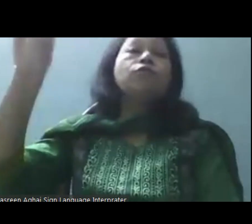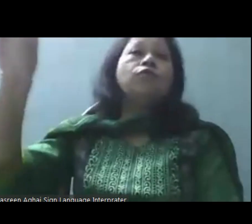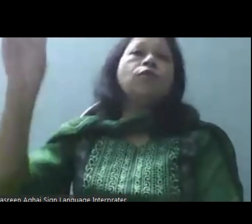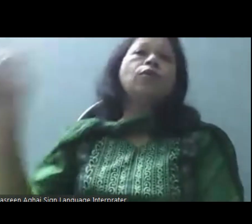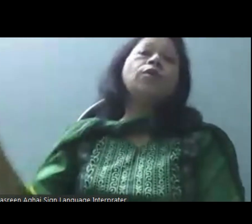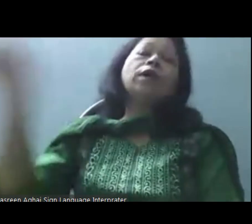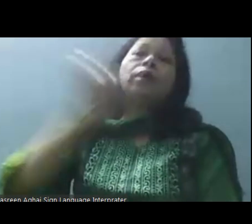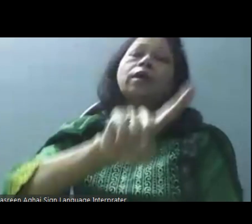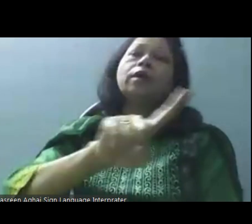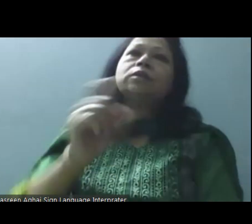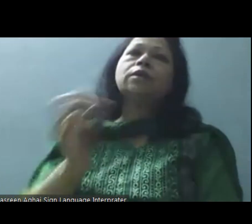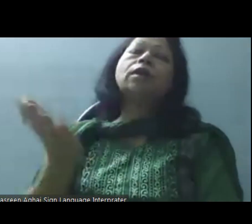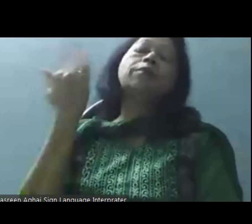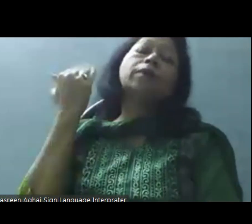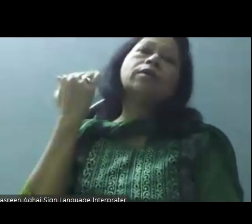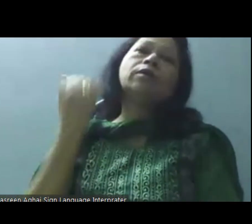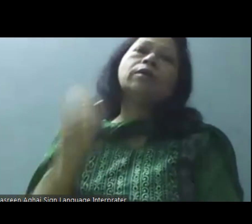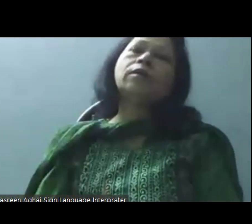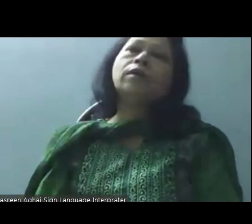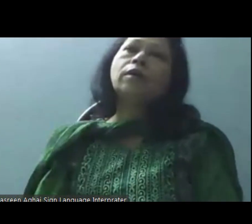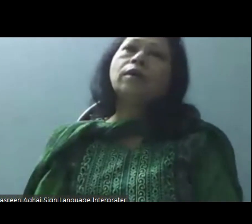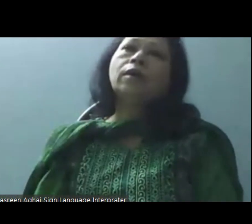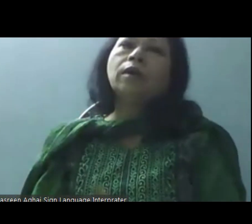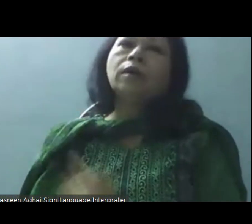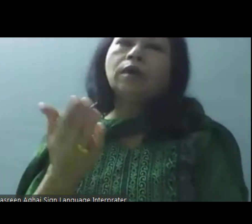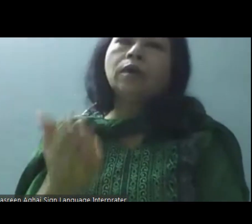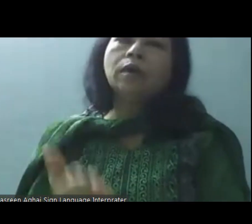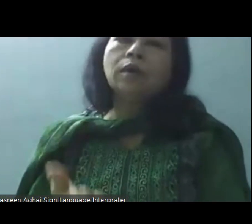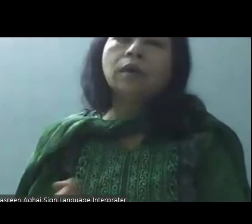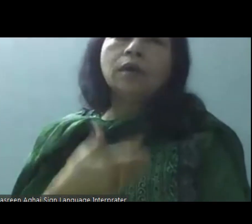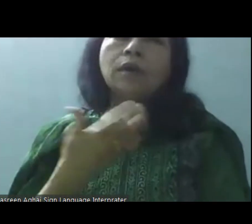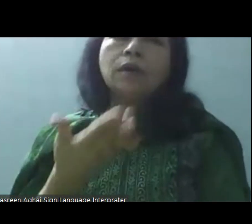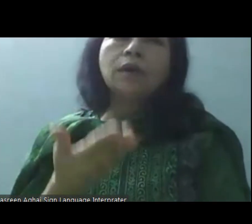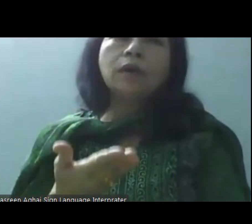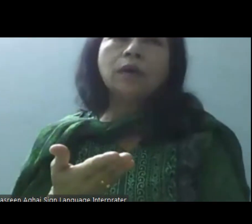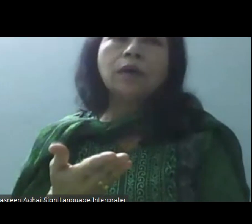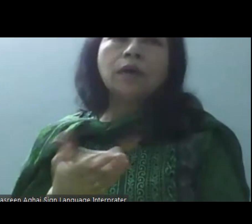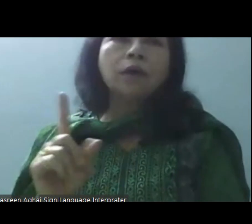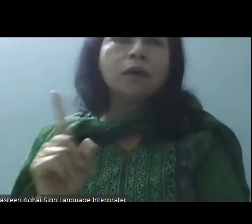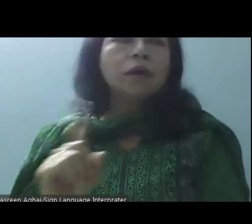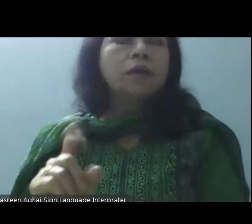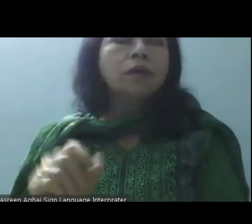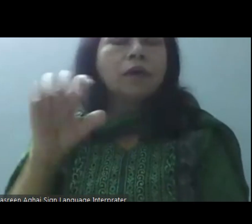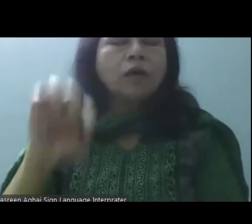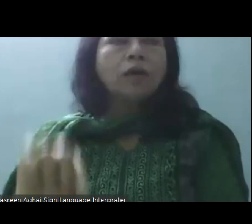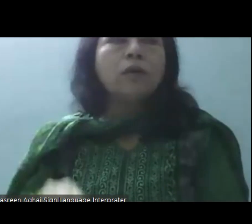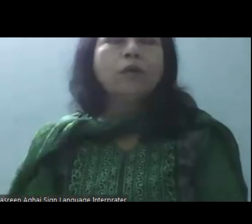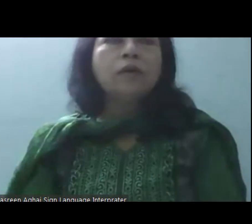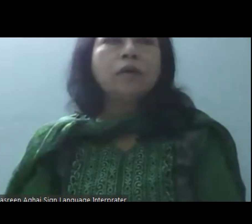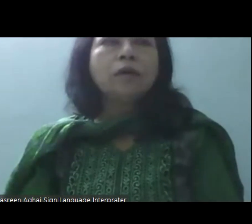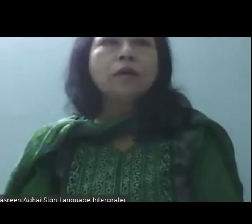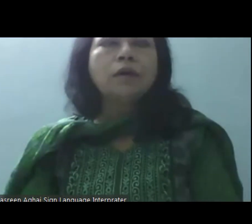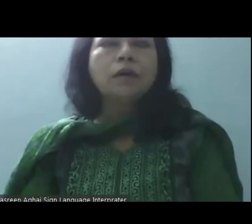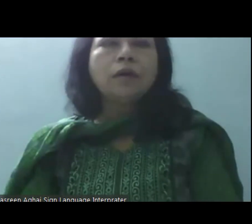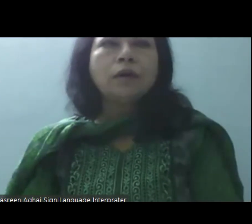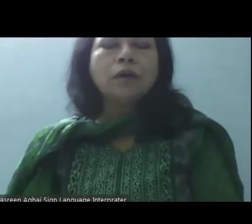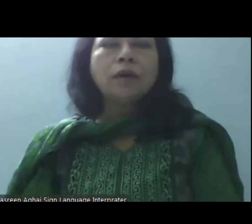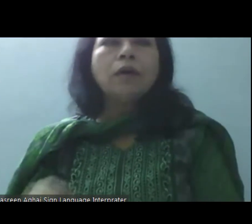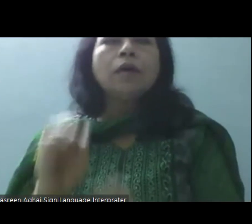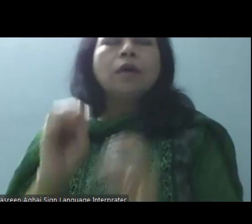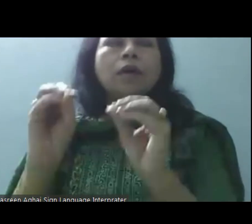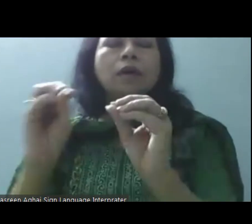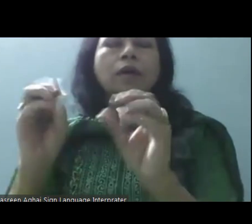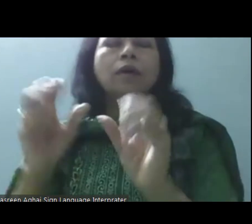for many times, I said it's not for all. When it was held